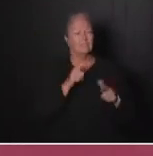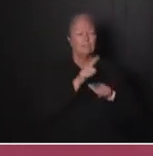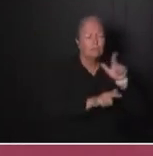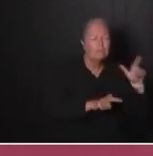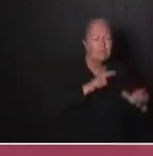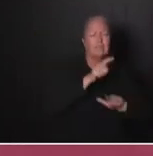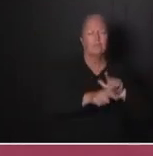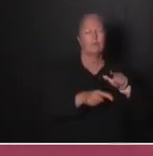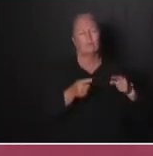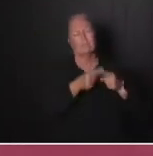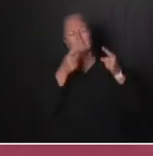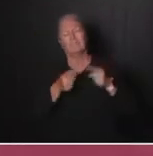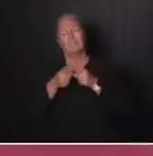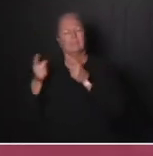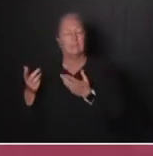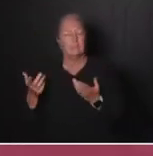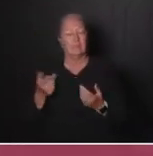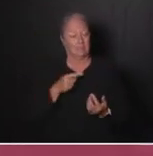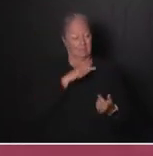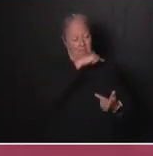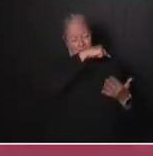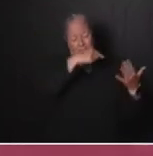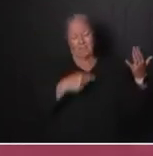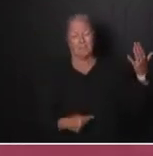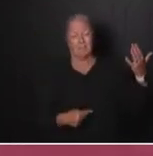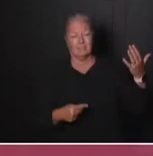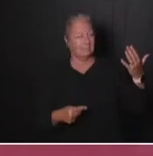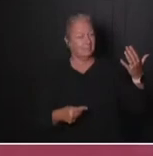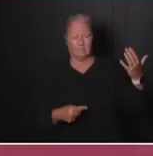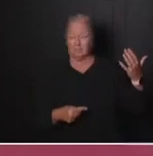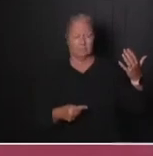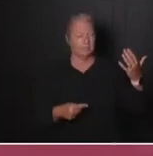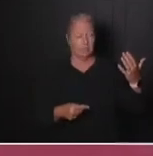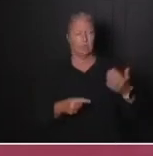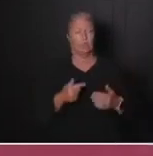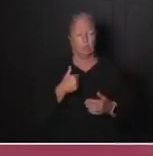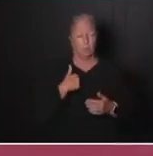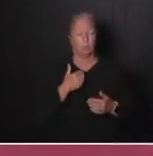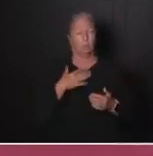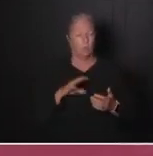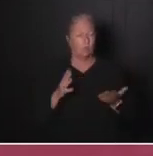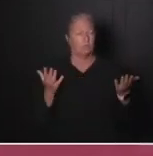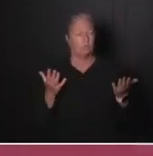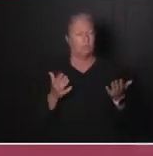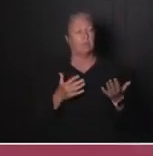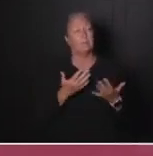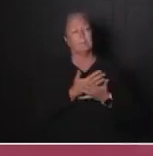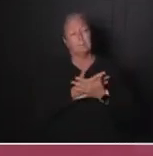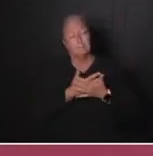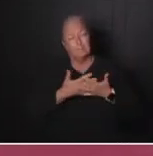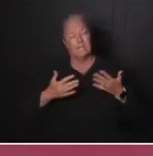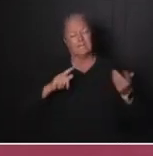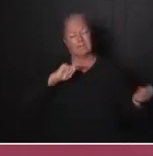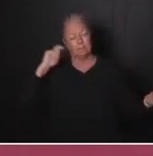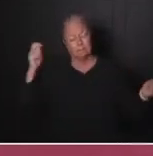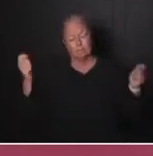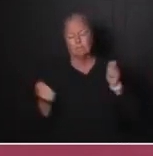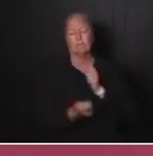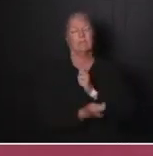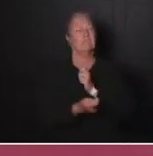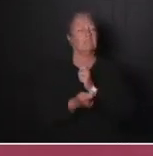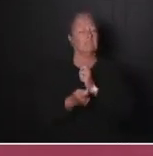transportation. This represents nothing less than the largest transformational support